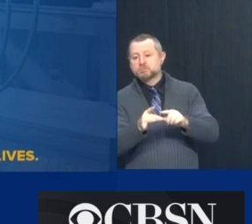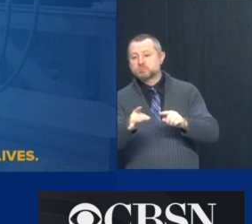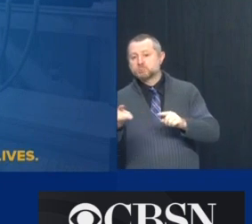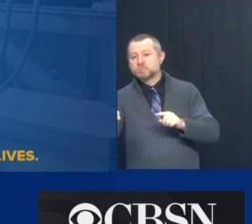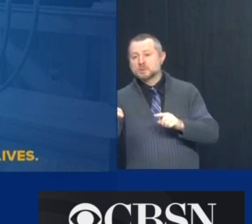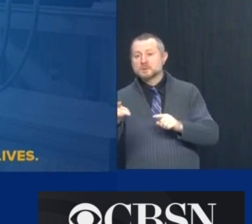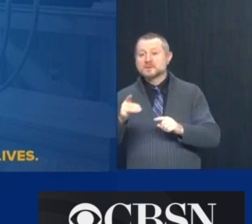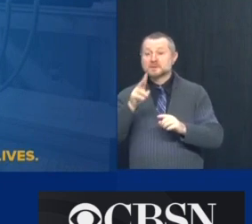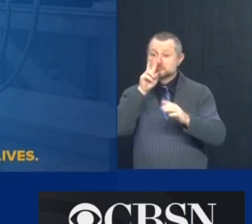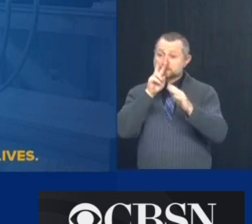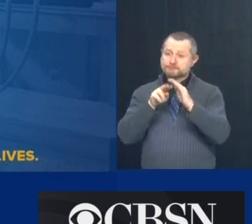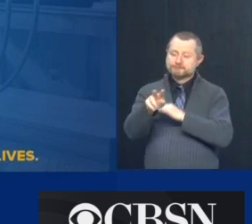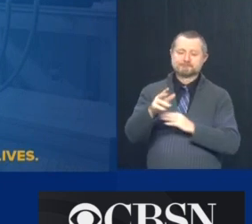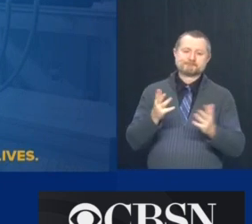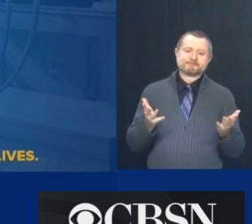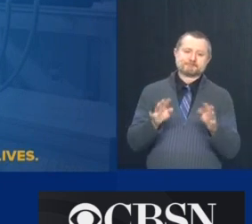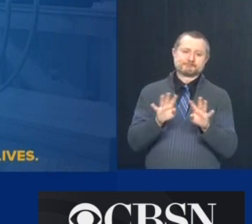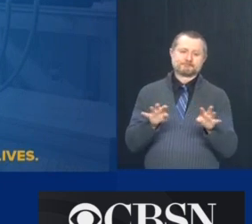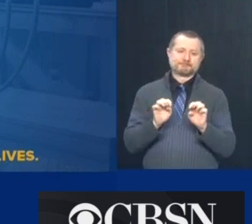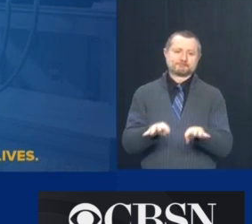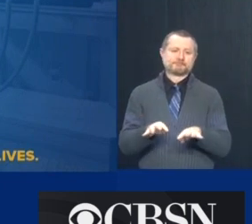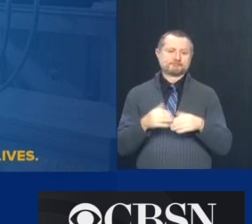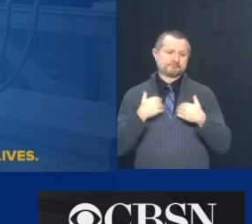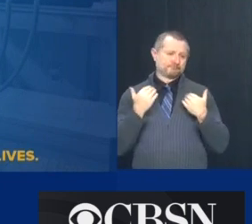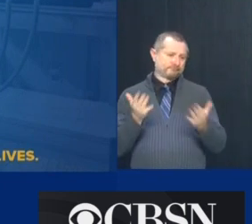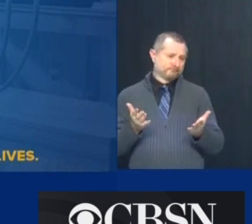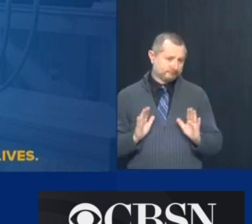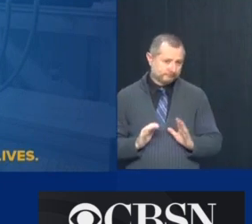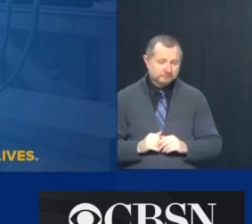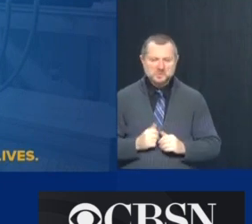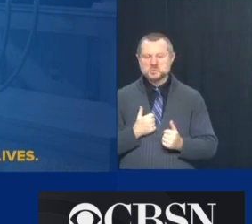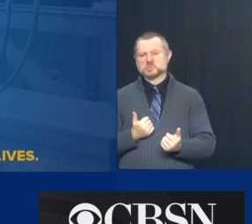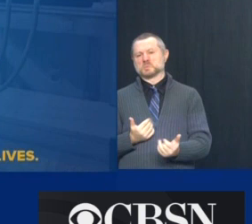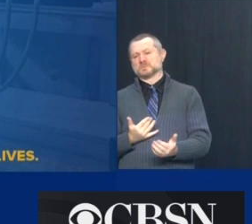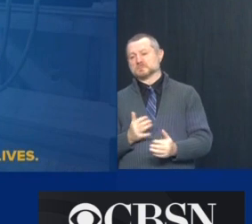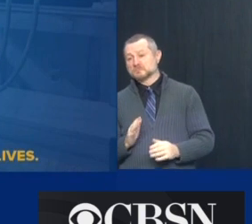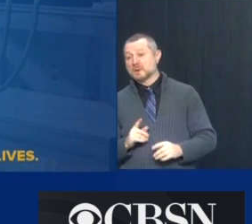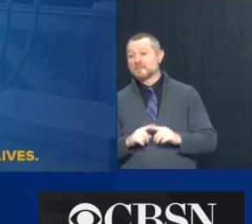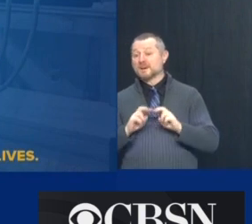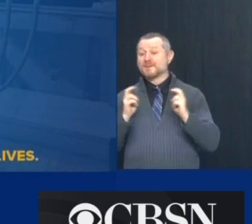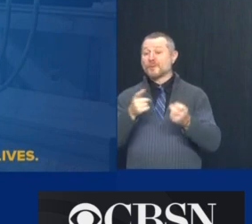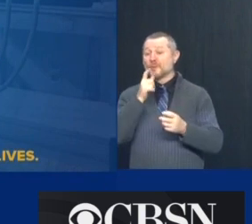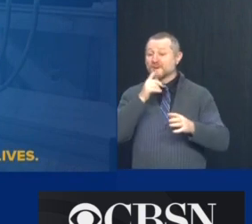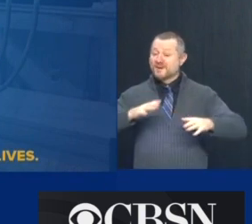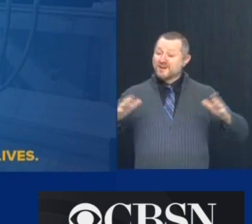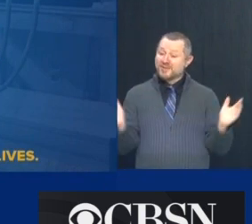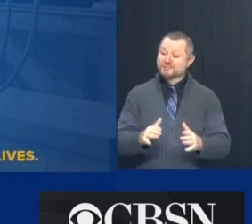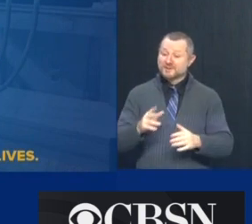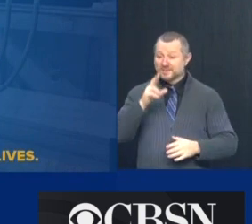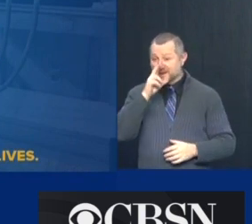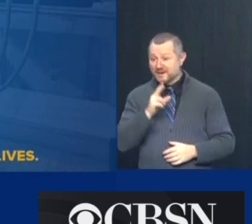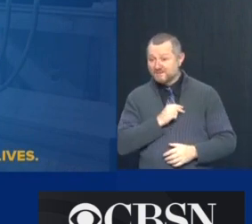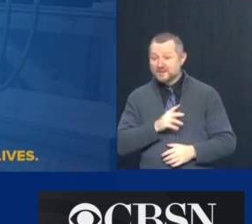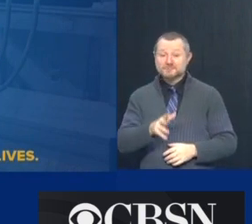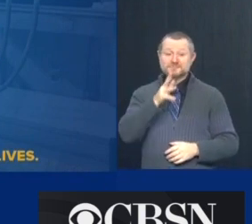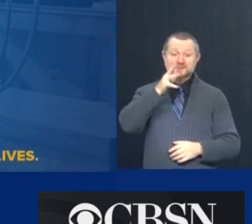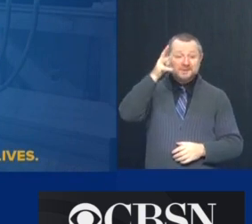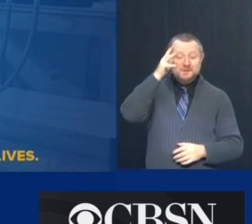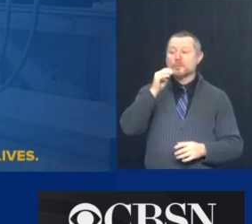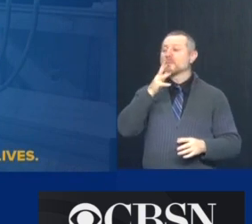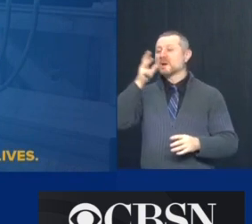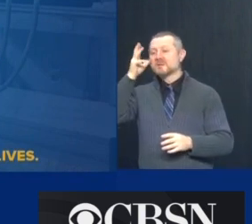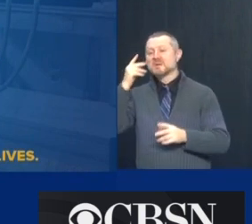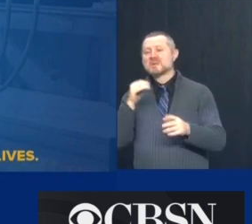been yet. You sat at the dinner table with your in-laws. They said, don't worry, I've been very careful, I